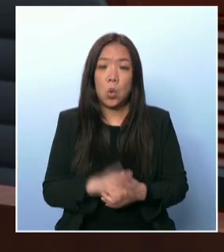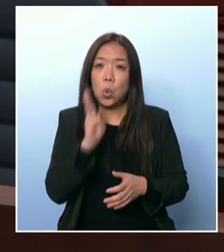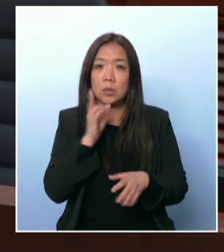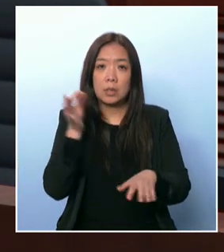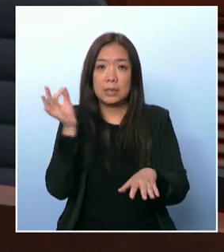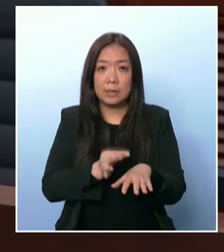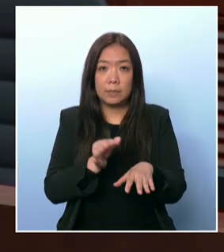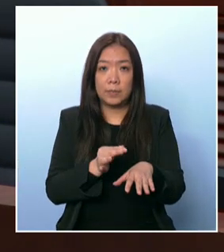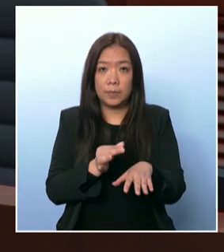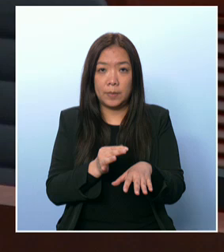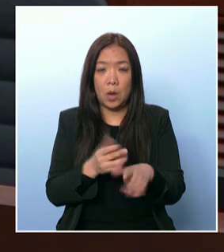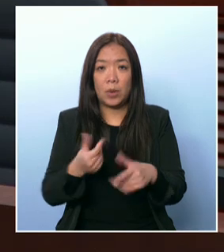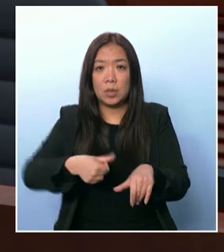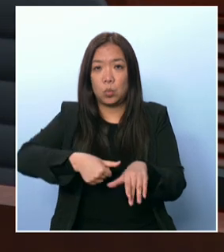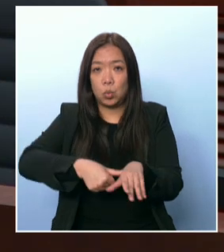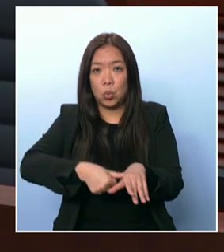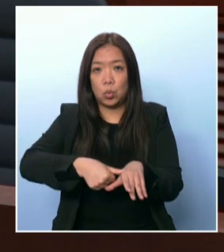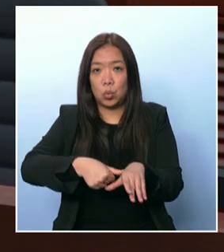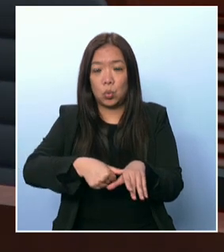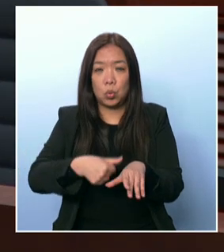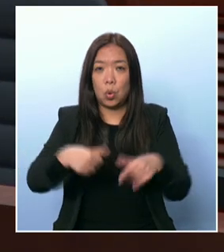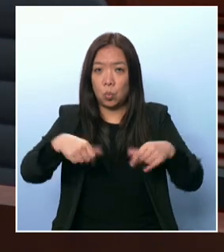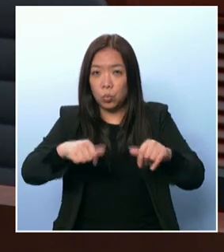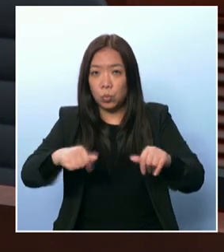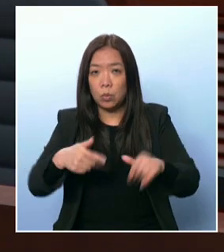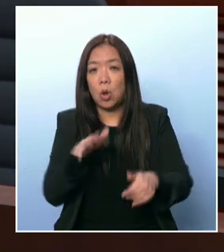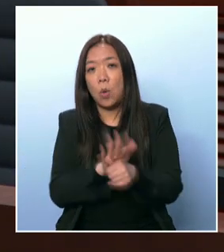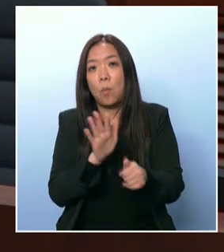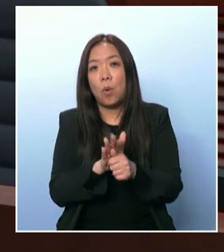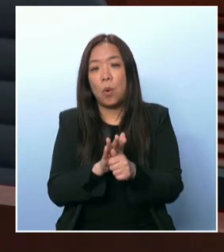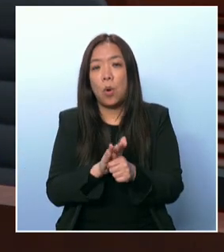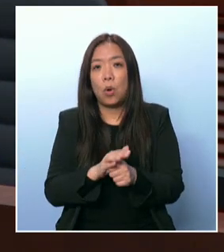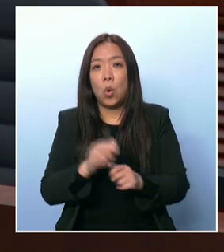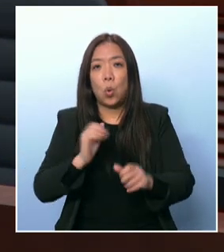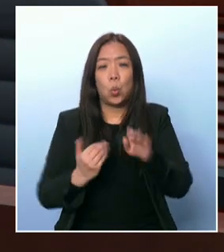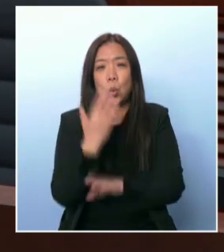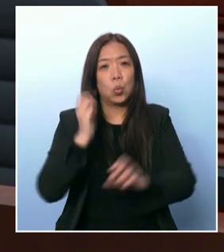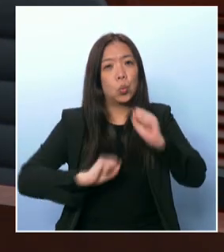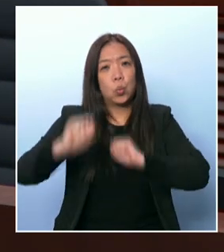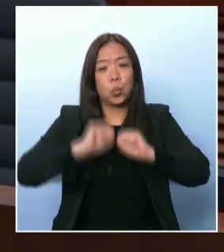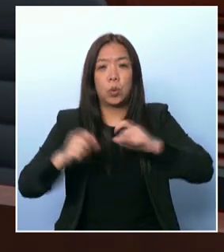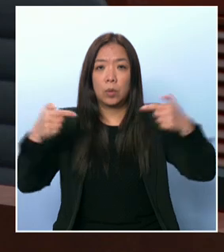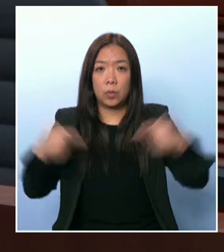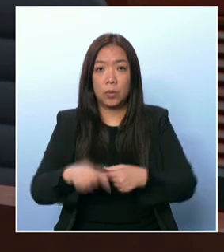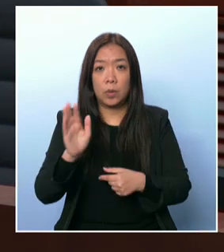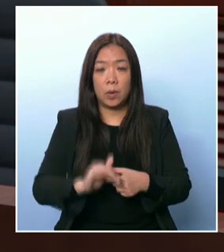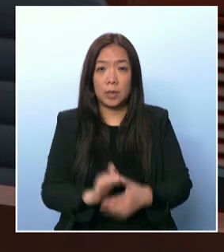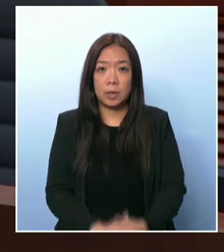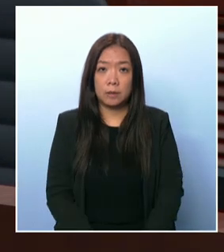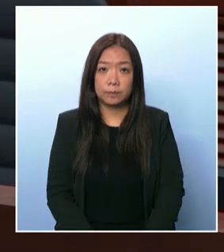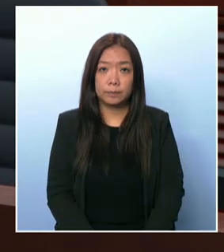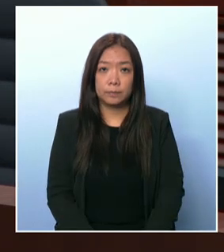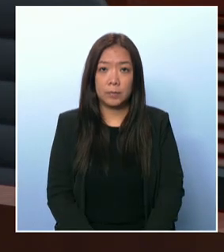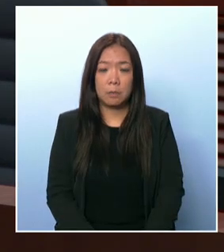children. Acupuncture or acupressure can alleviate these ADHD symptoms.